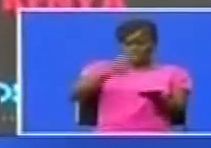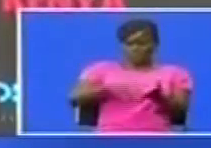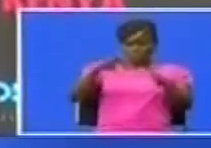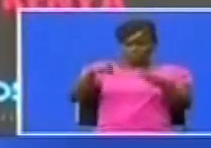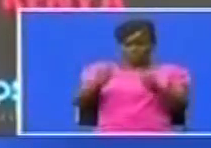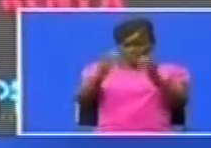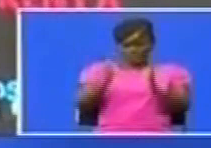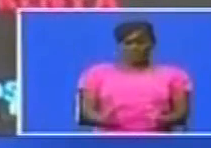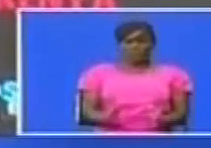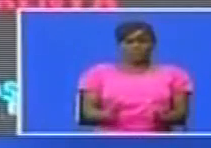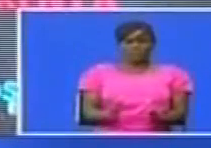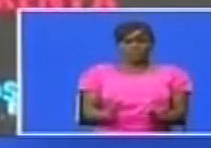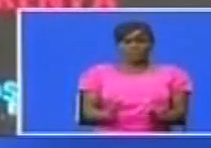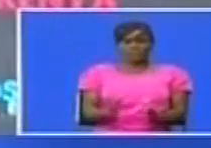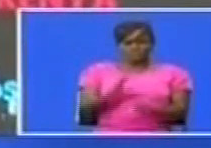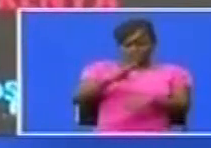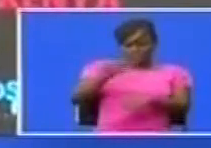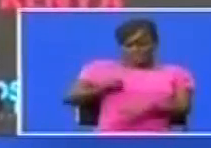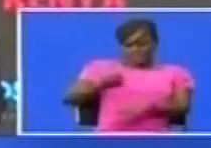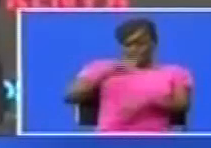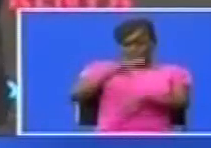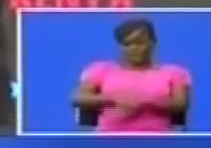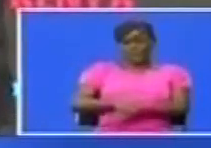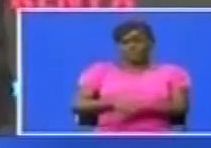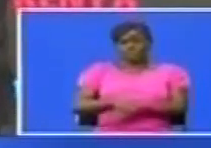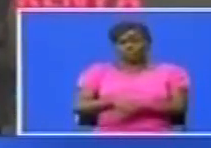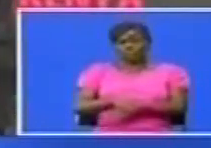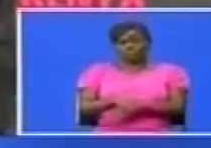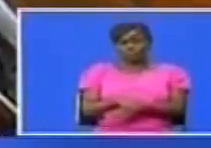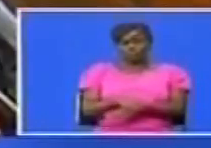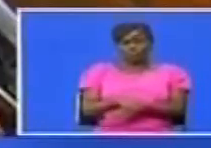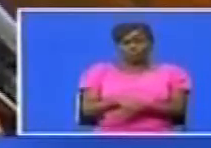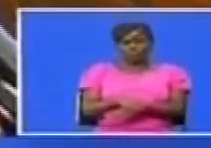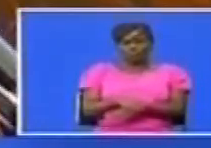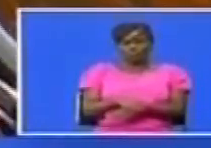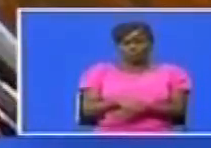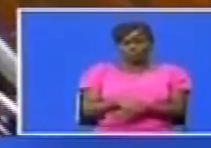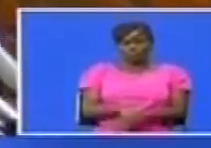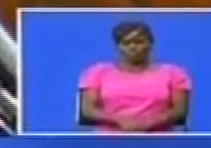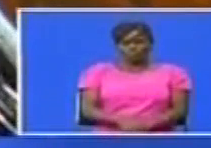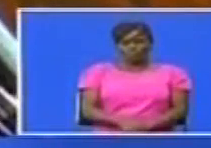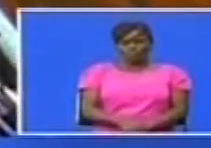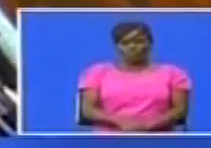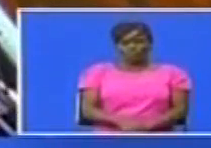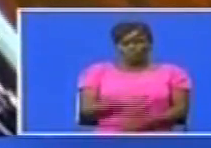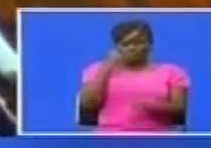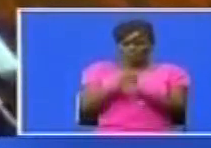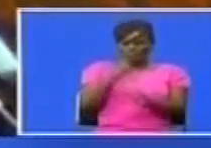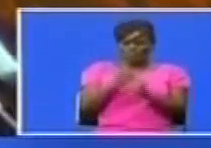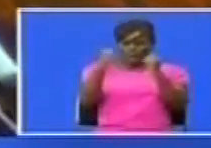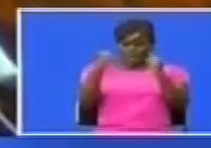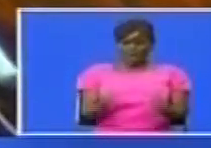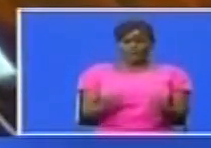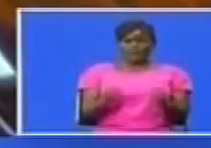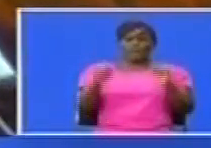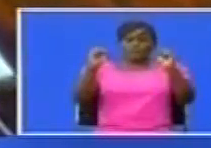Beijing silver winner Faith Chepngetich taking the honors in the female category. I'm going to walk an extra mile to be